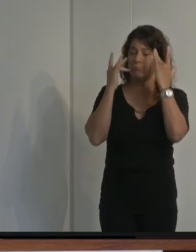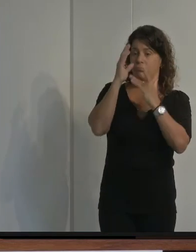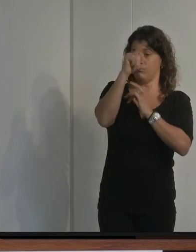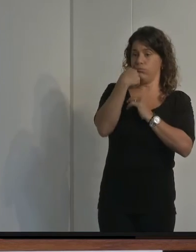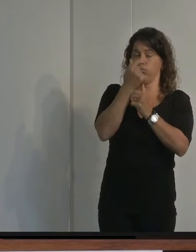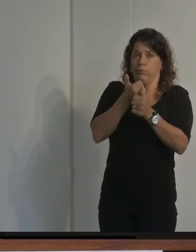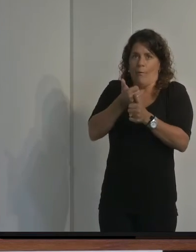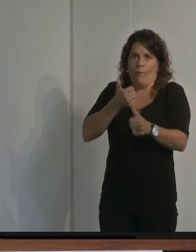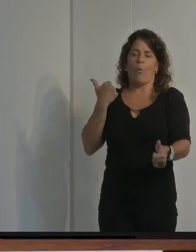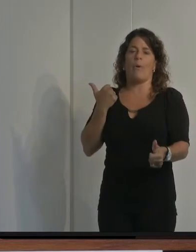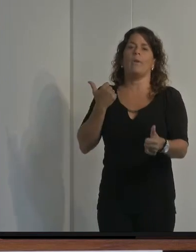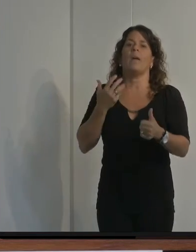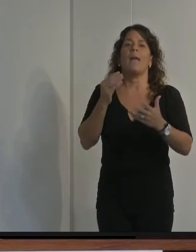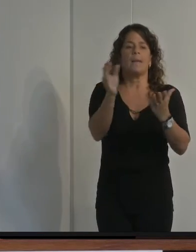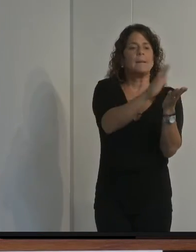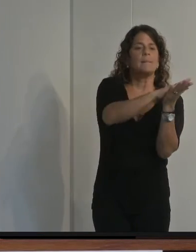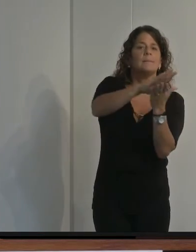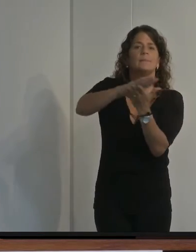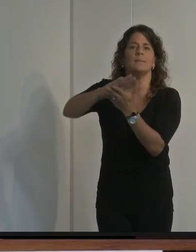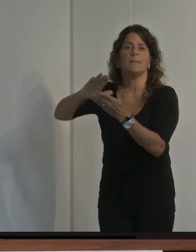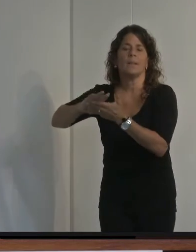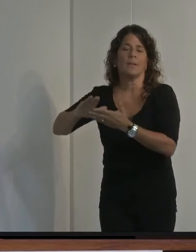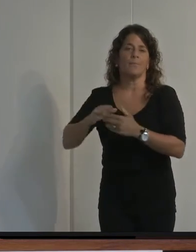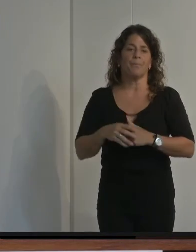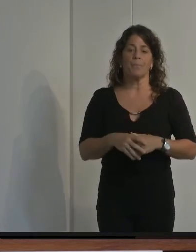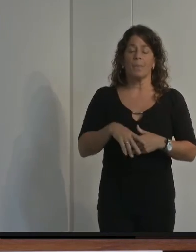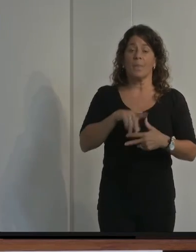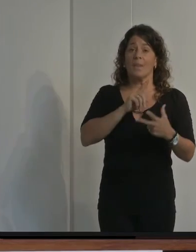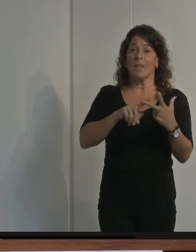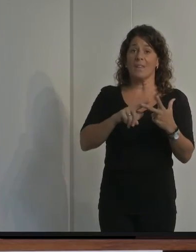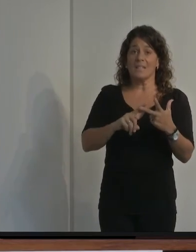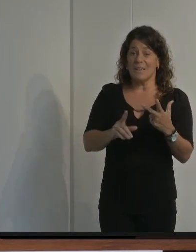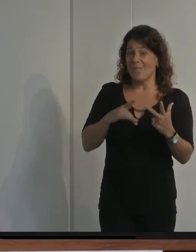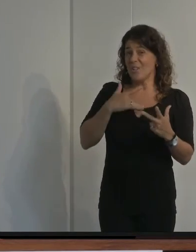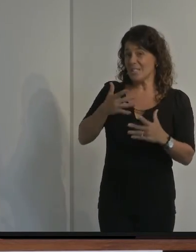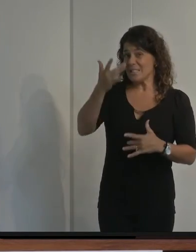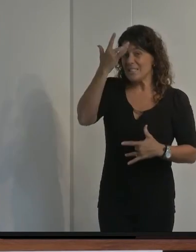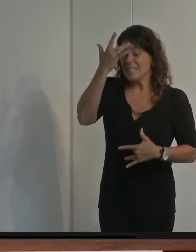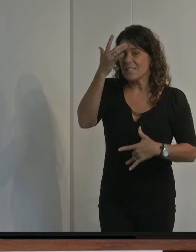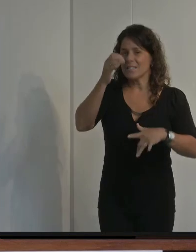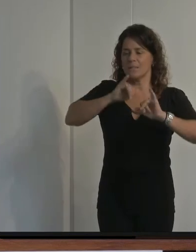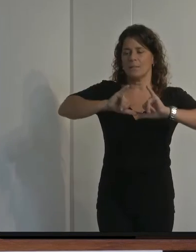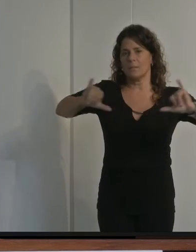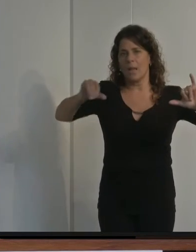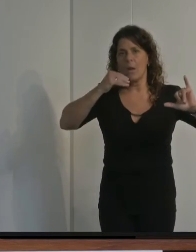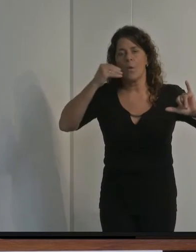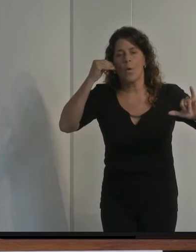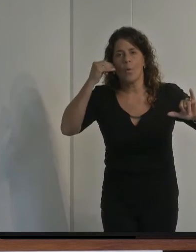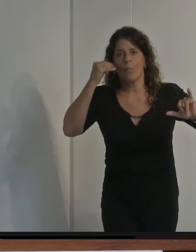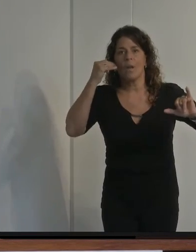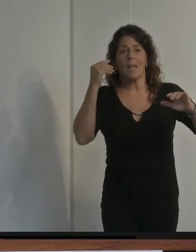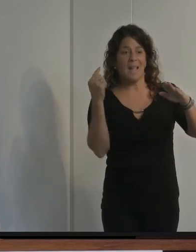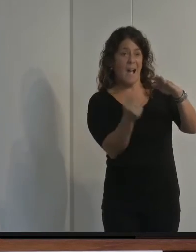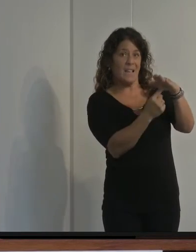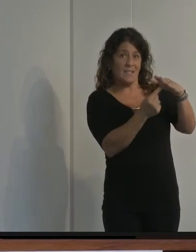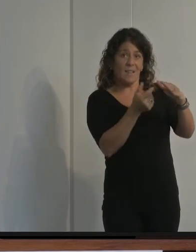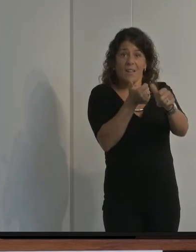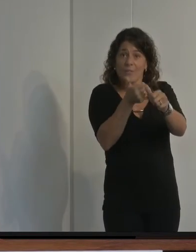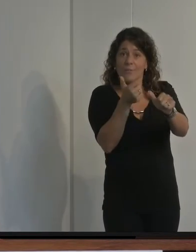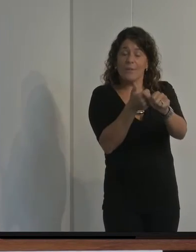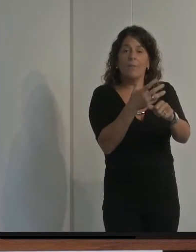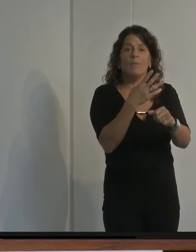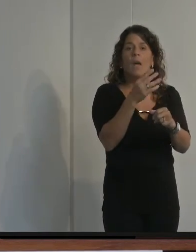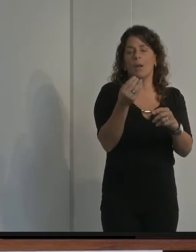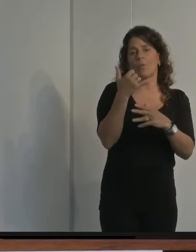surfaces. Number three, if you feel sick, stay home. Don't go to work and isolate yourself. Call your doctor or clinic and follow their